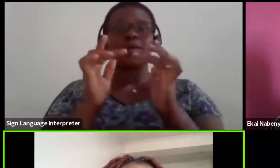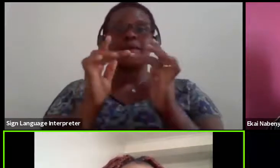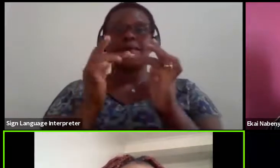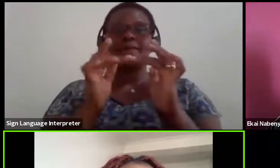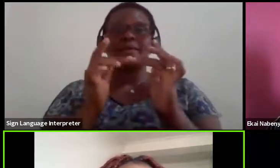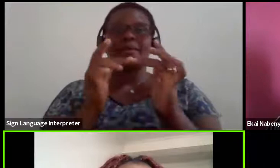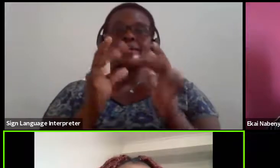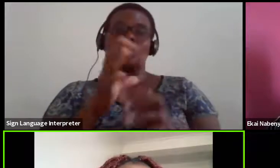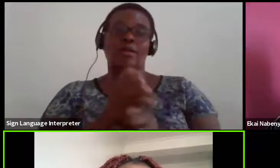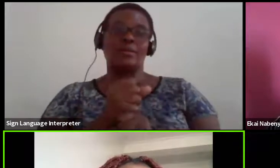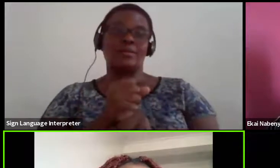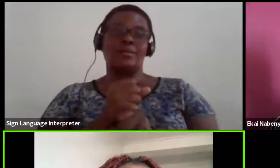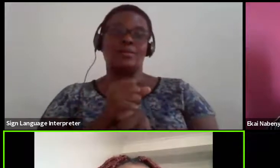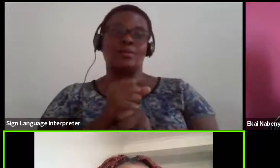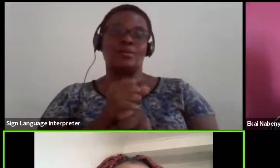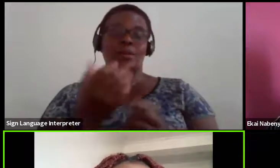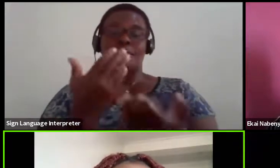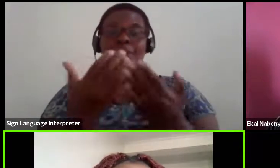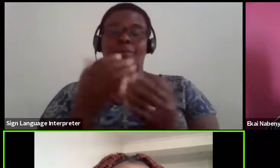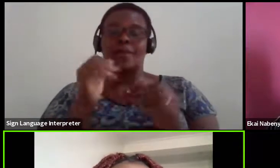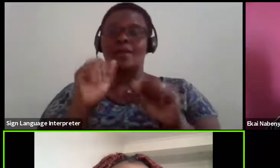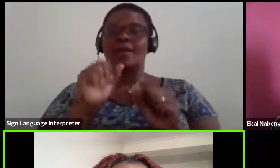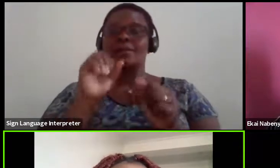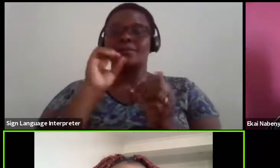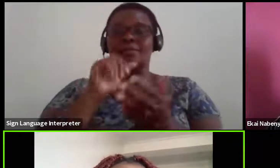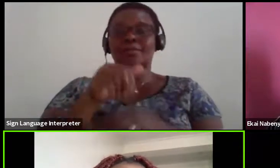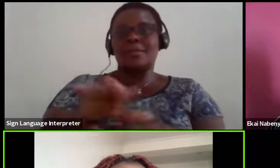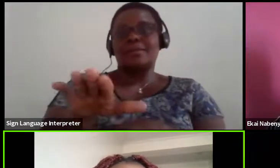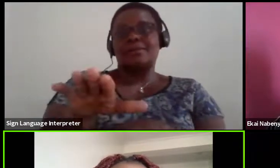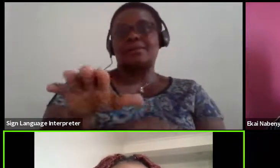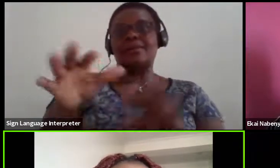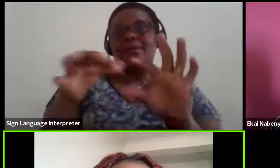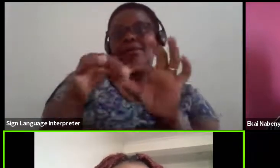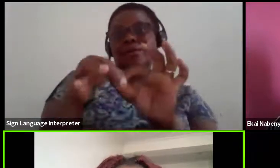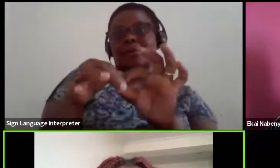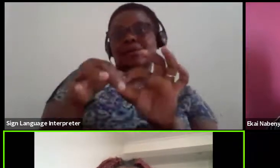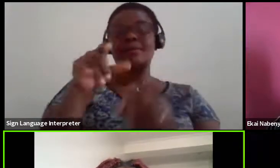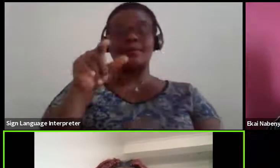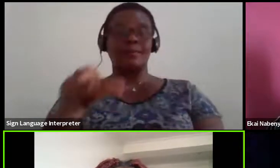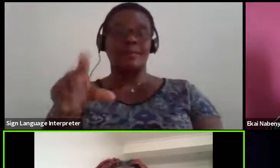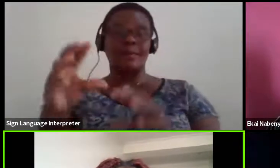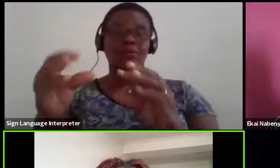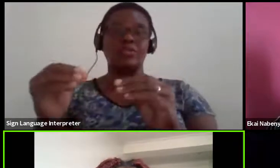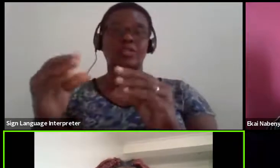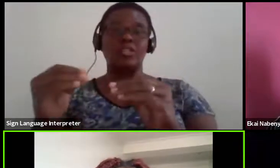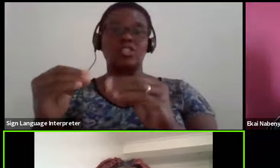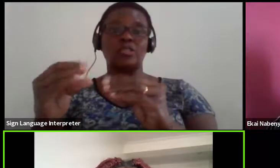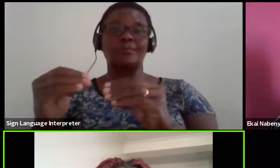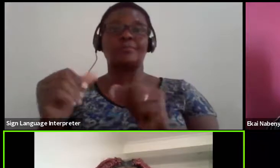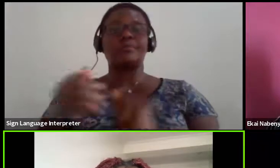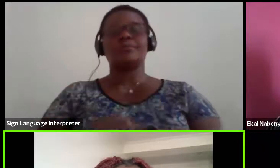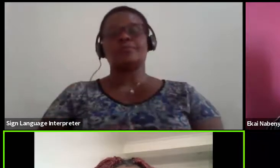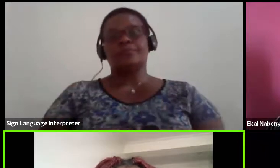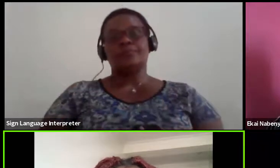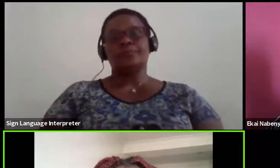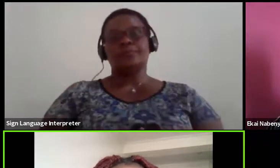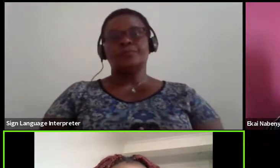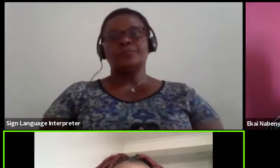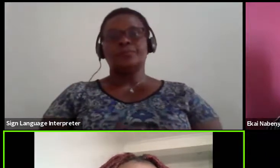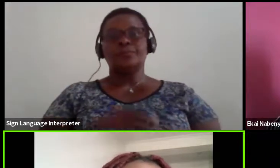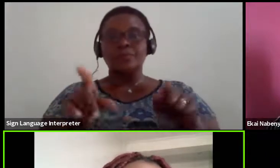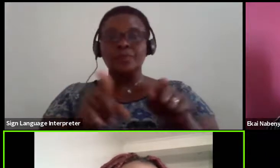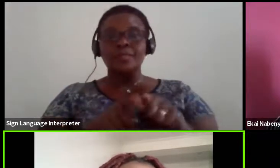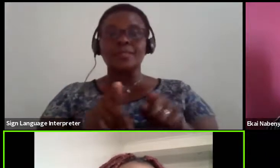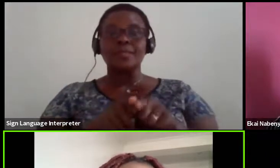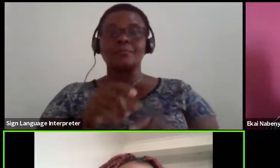link in the chat so that if people want to have a look, they can. And Cecilia works with